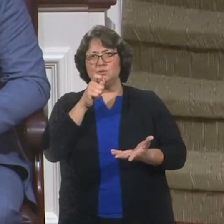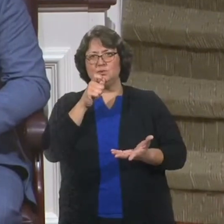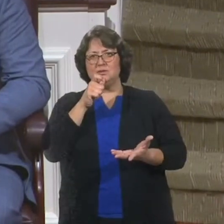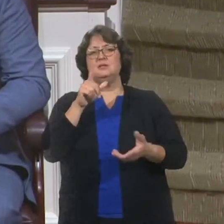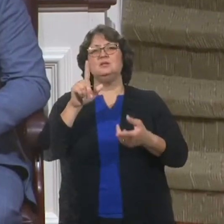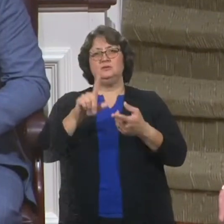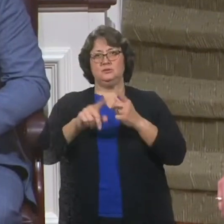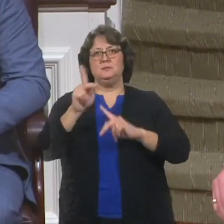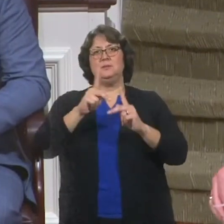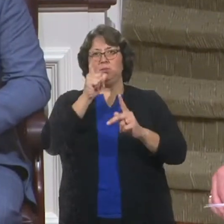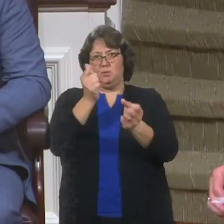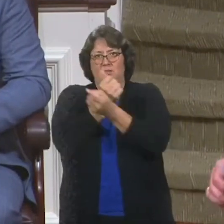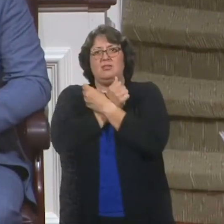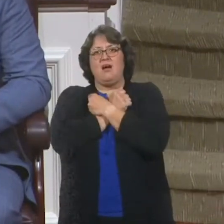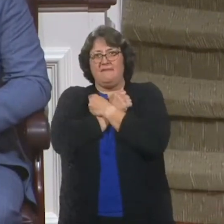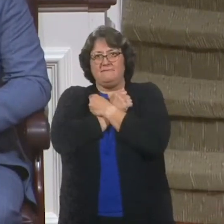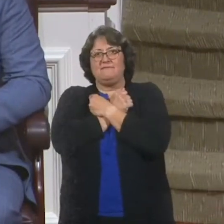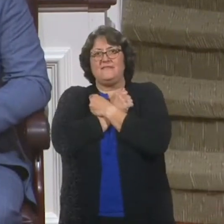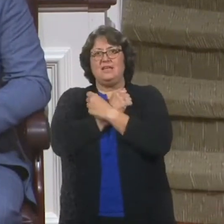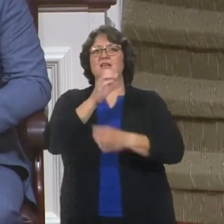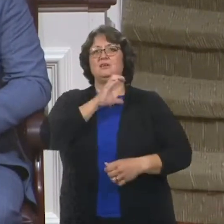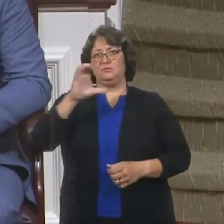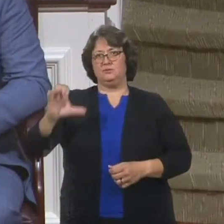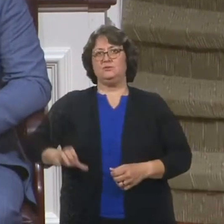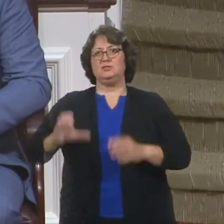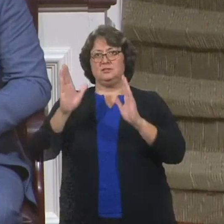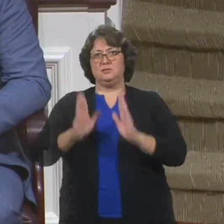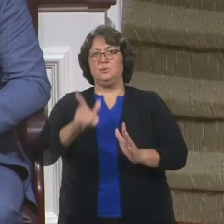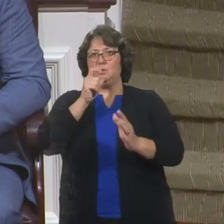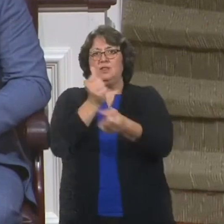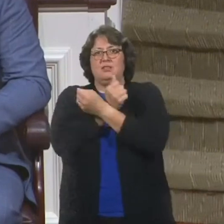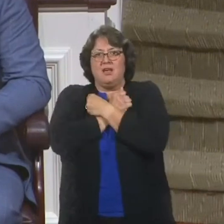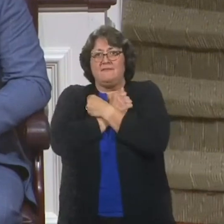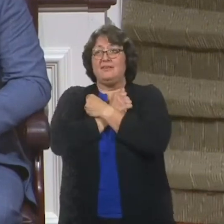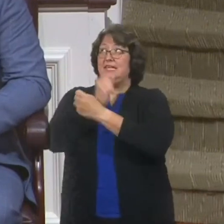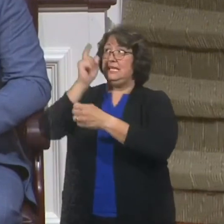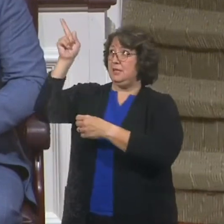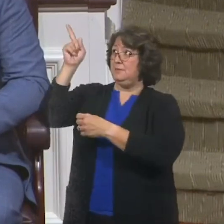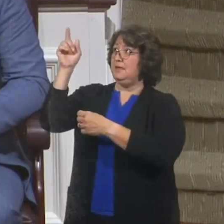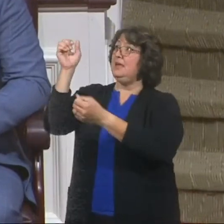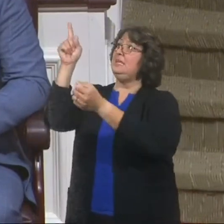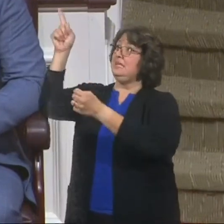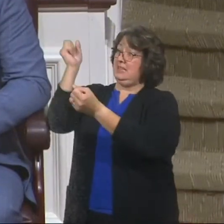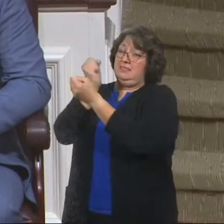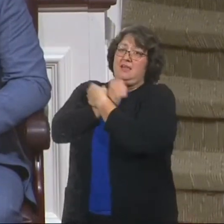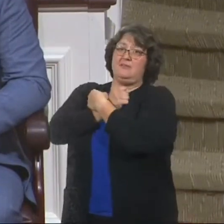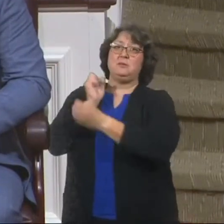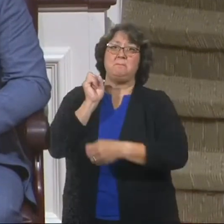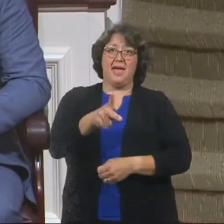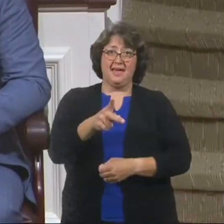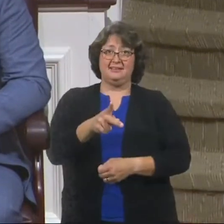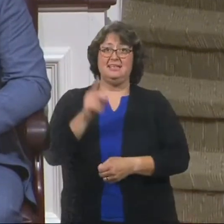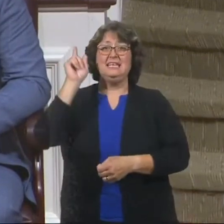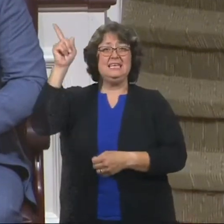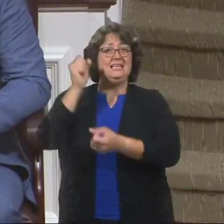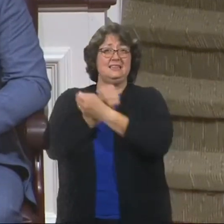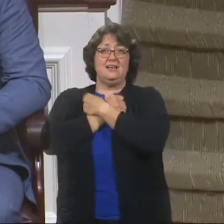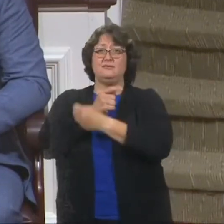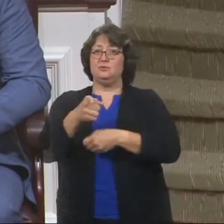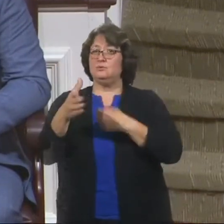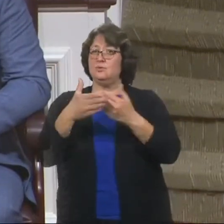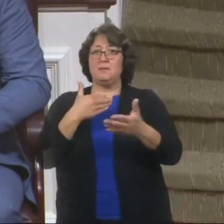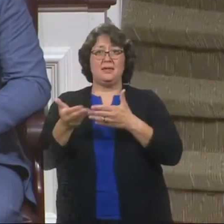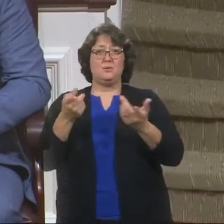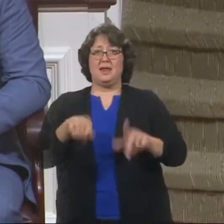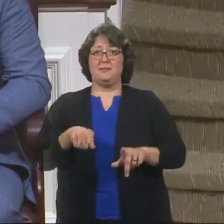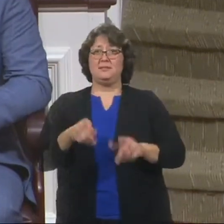To the loving Christian, to the one that loves him, he loves them back. And you feel the love of Christ. He loves you no matter what, but these are some things I think can help